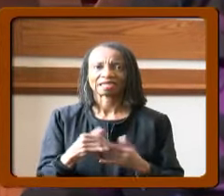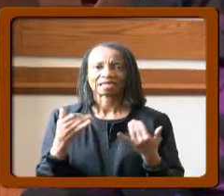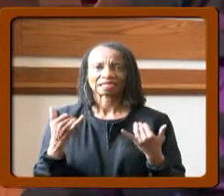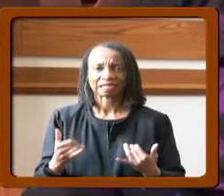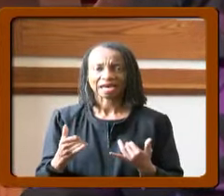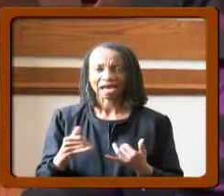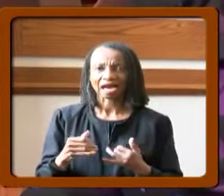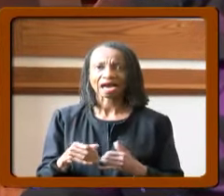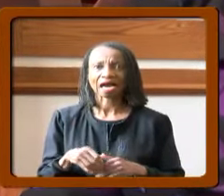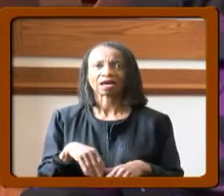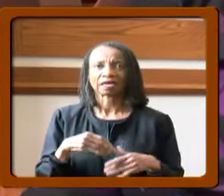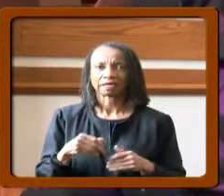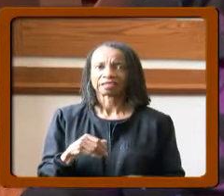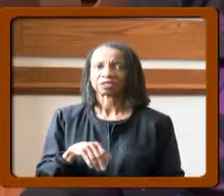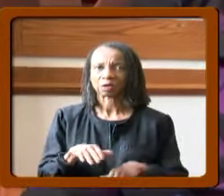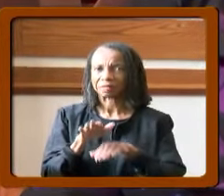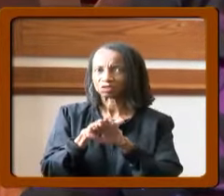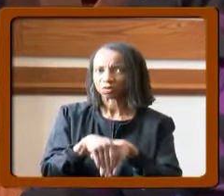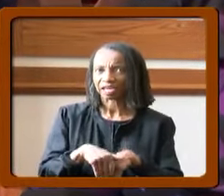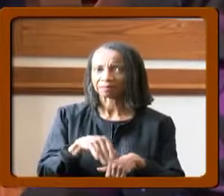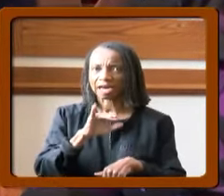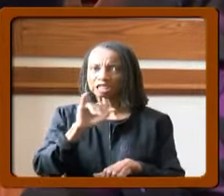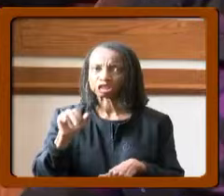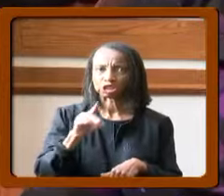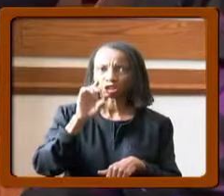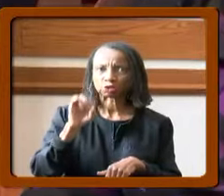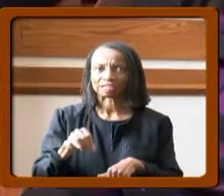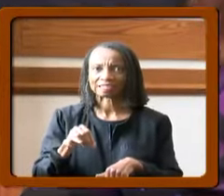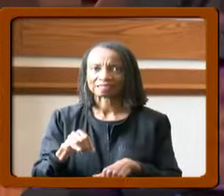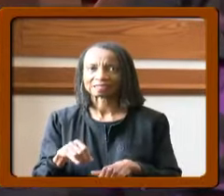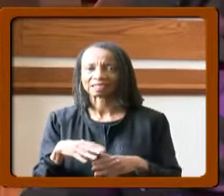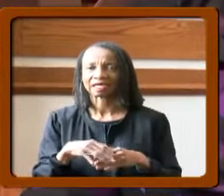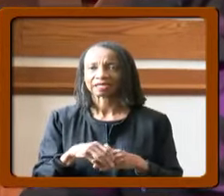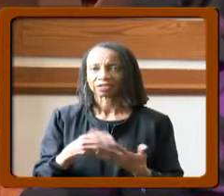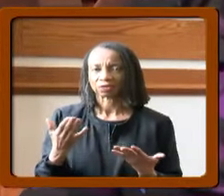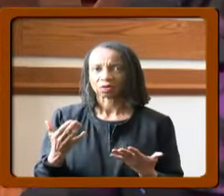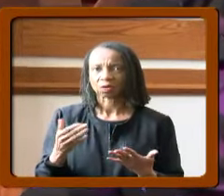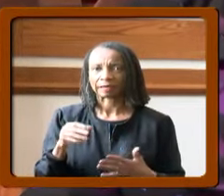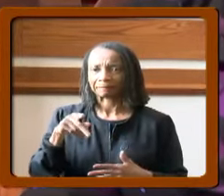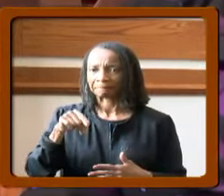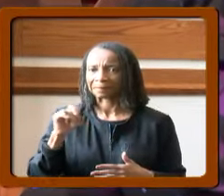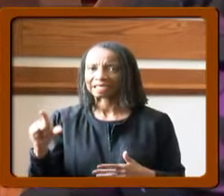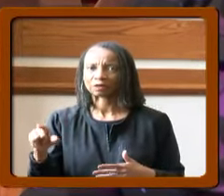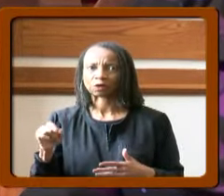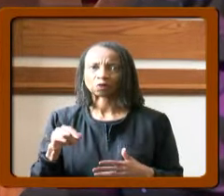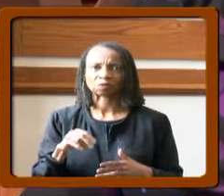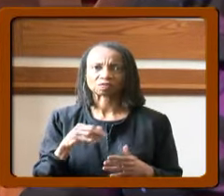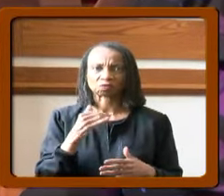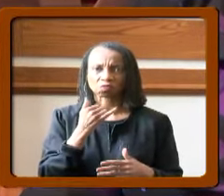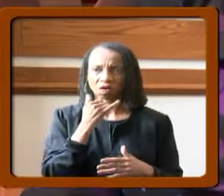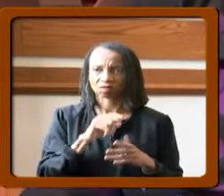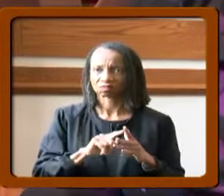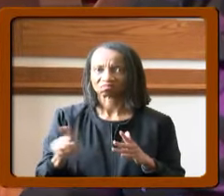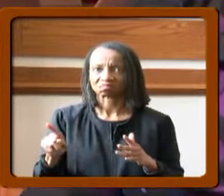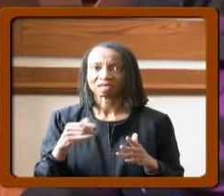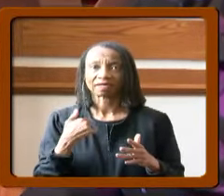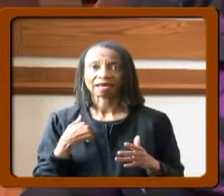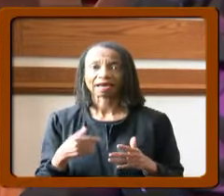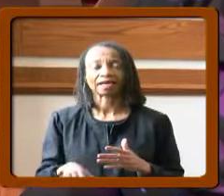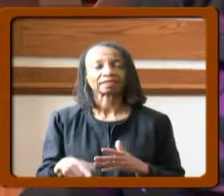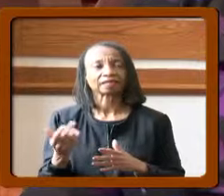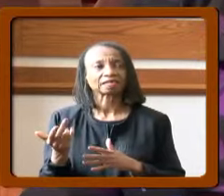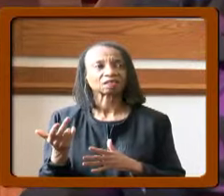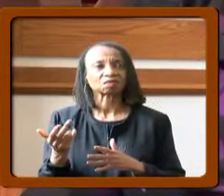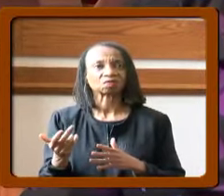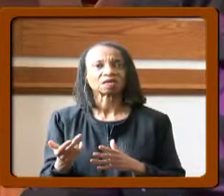Peter and doubted by Thomas, after he had been hung up by hang-ups and rose on the third day,